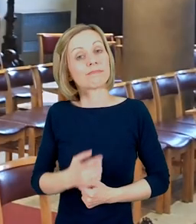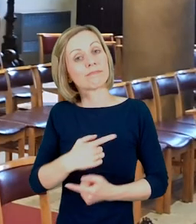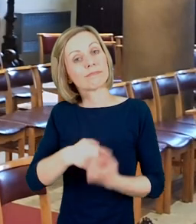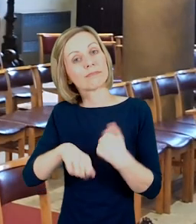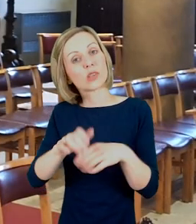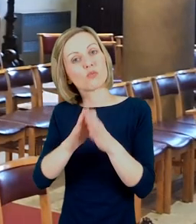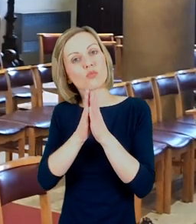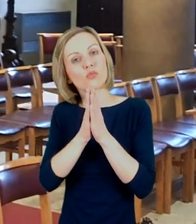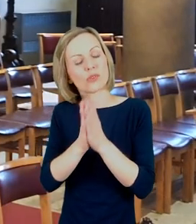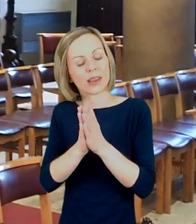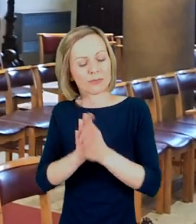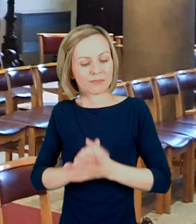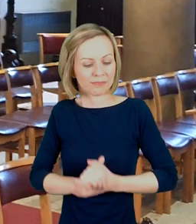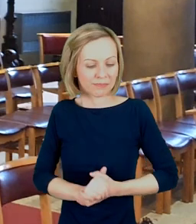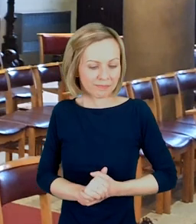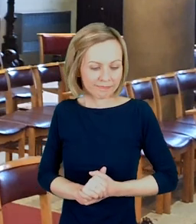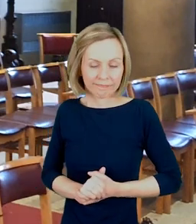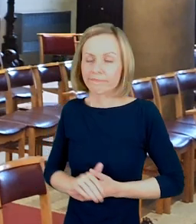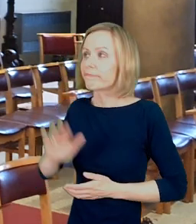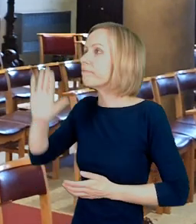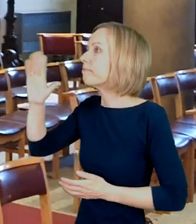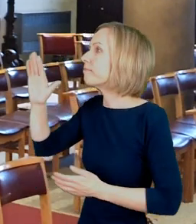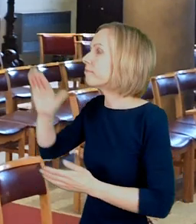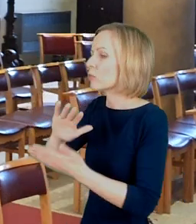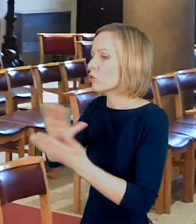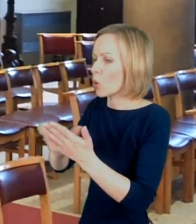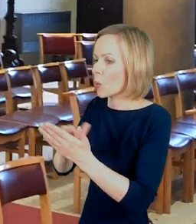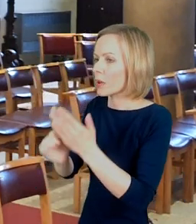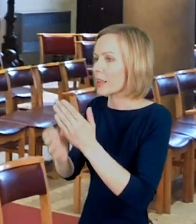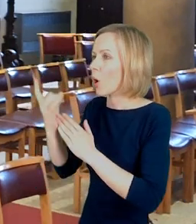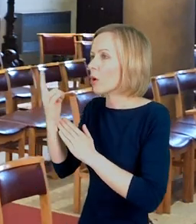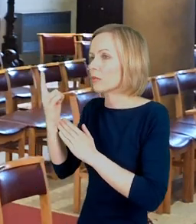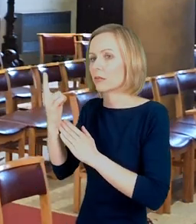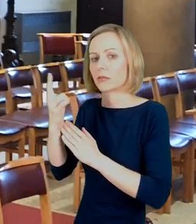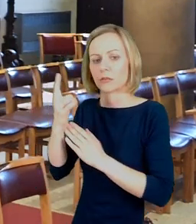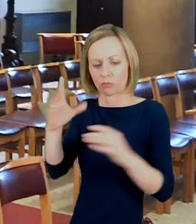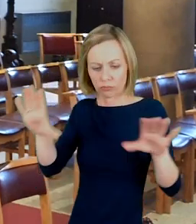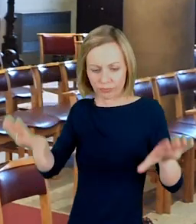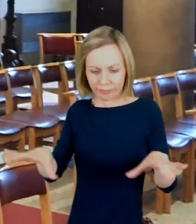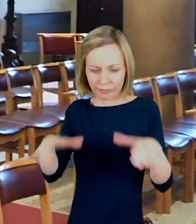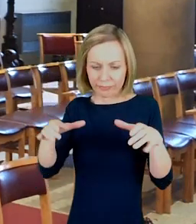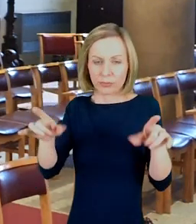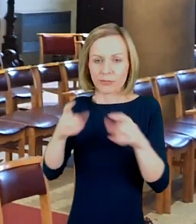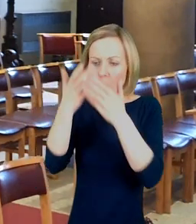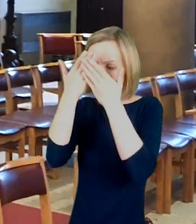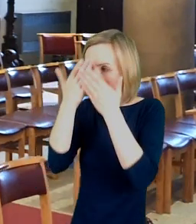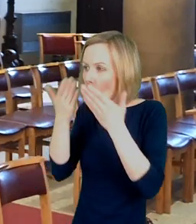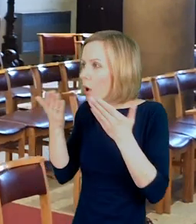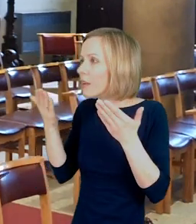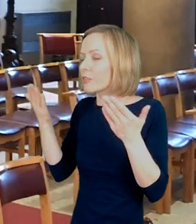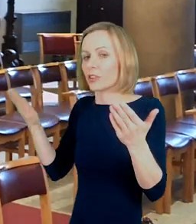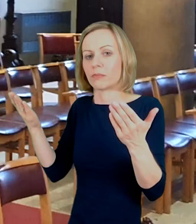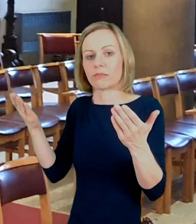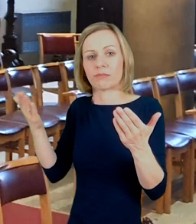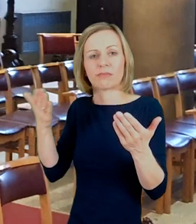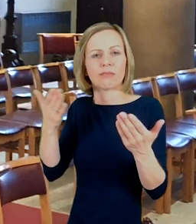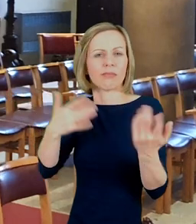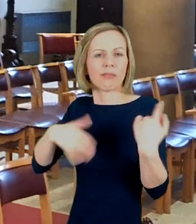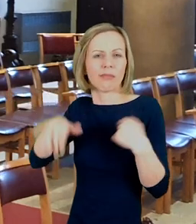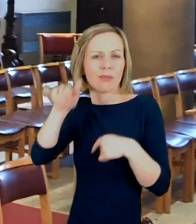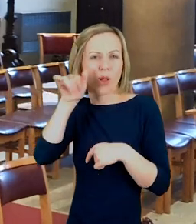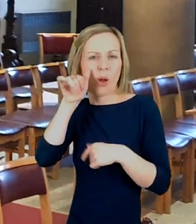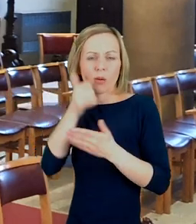Let us pray. Holy God, as we gather to worship you, we acknowledge our easy